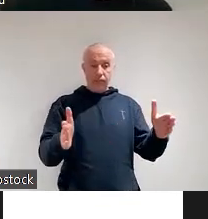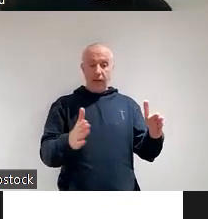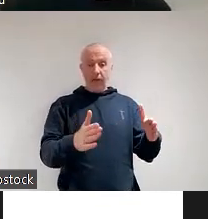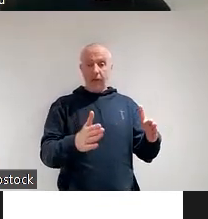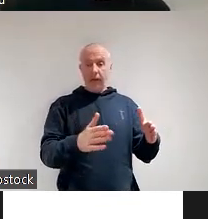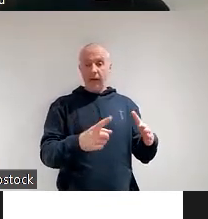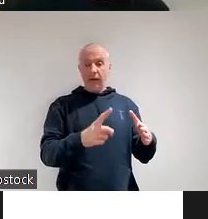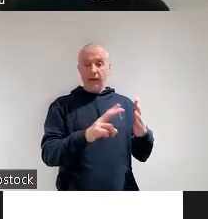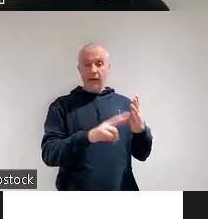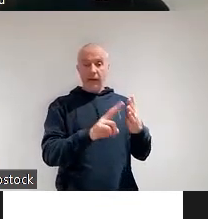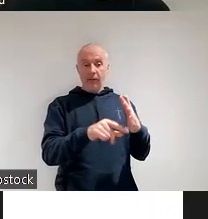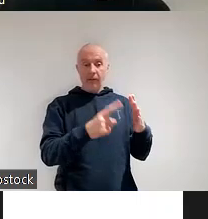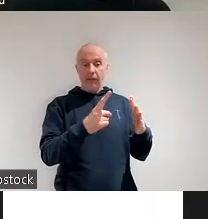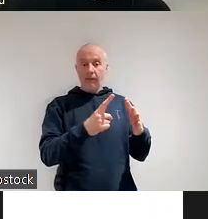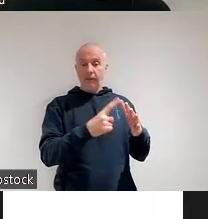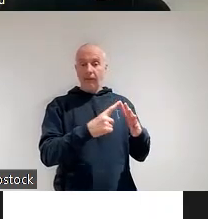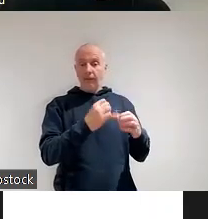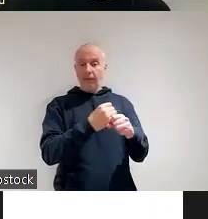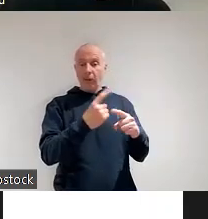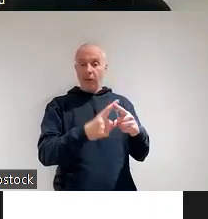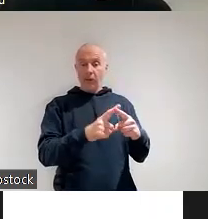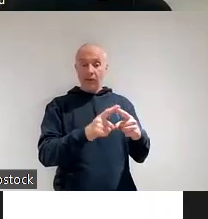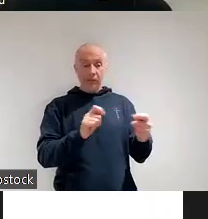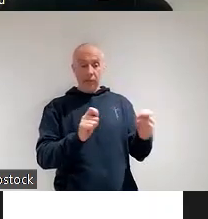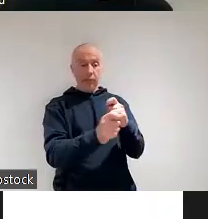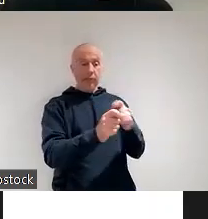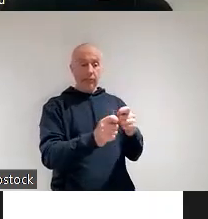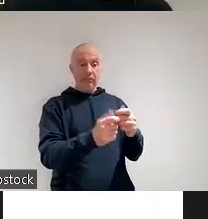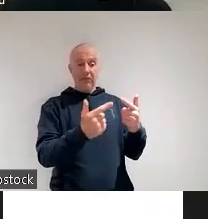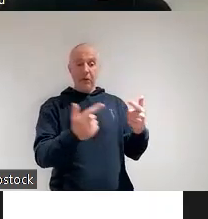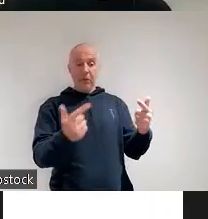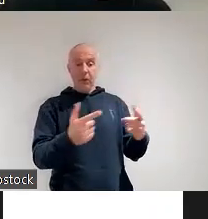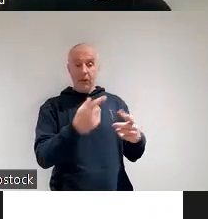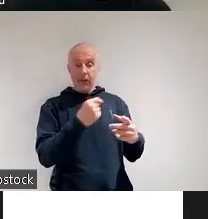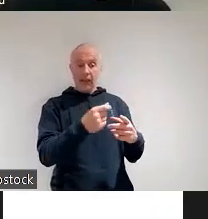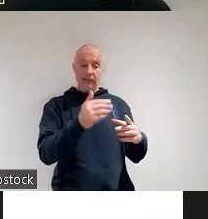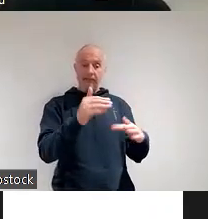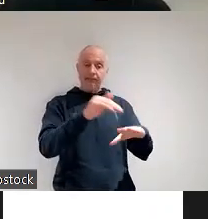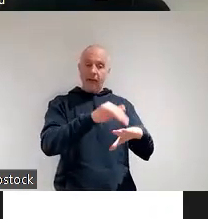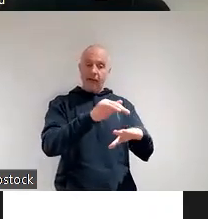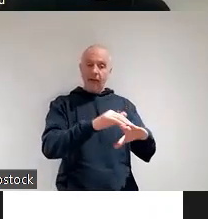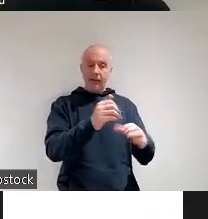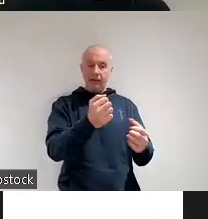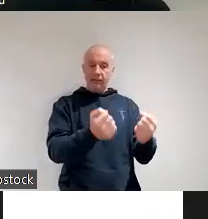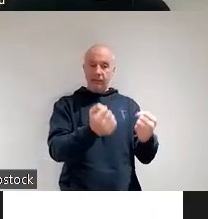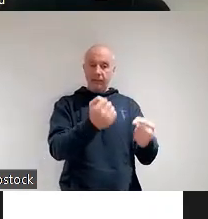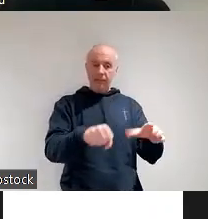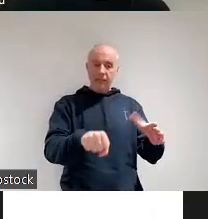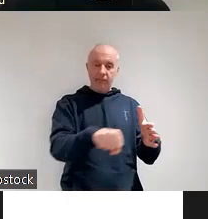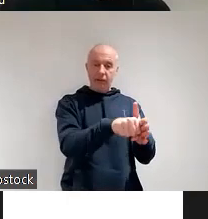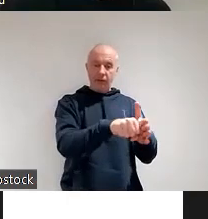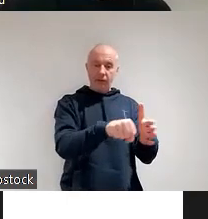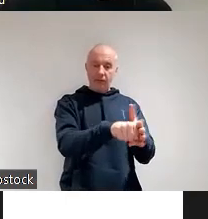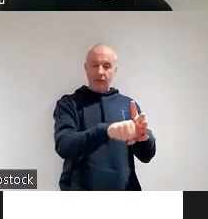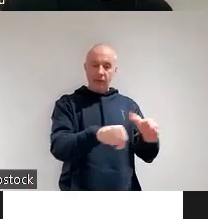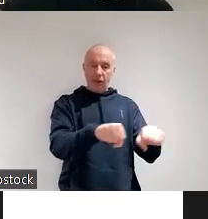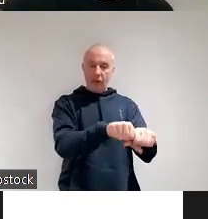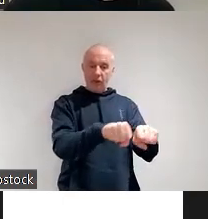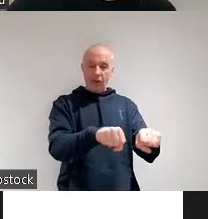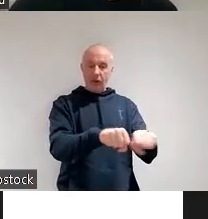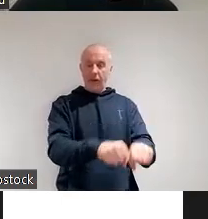changes too much, that will cause functional problems of the charging equipment.